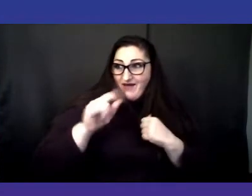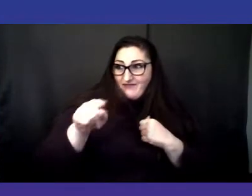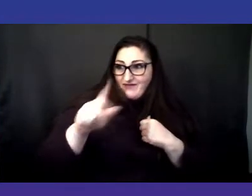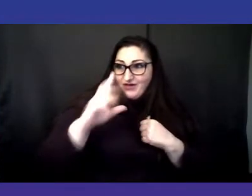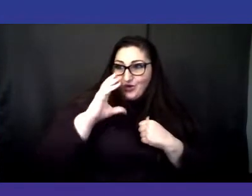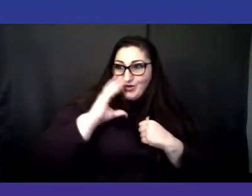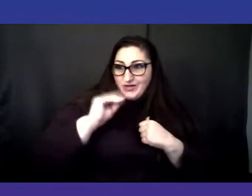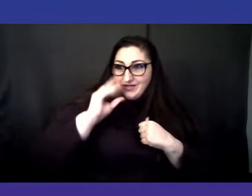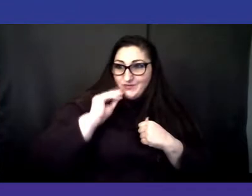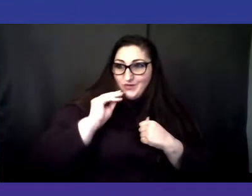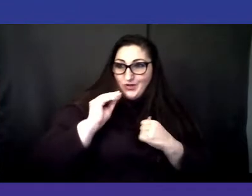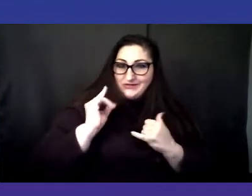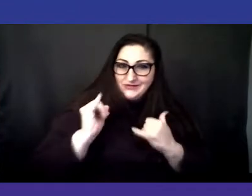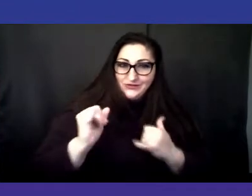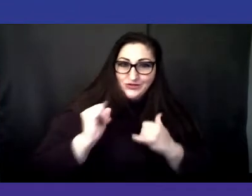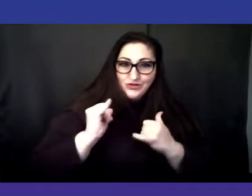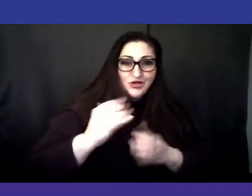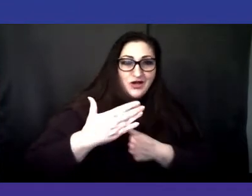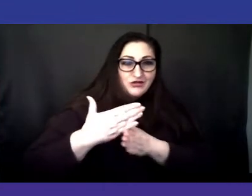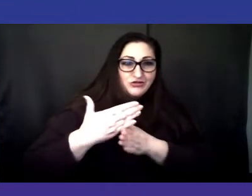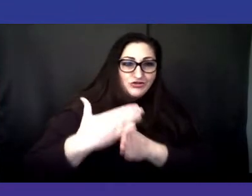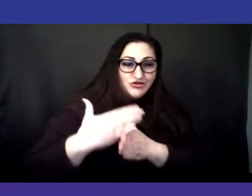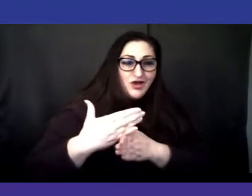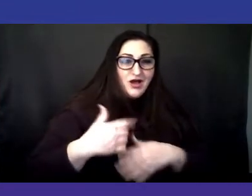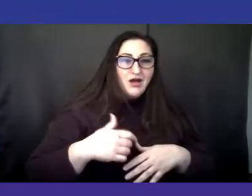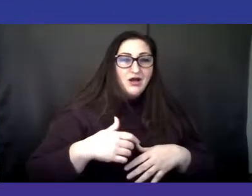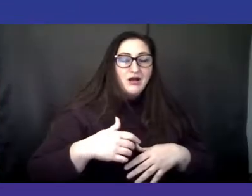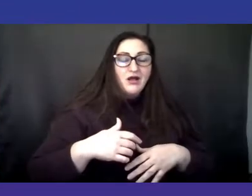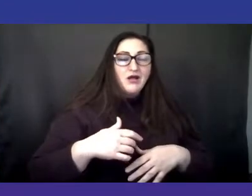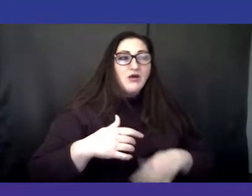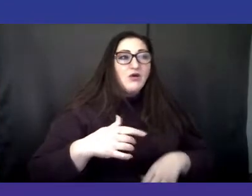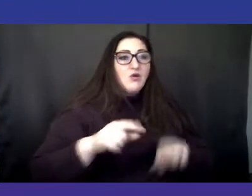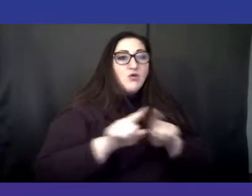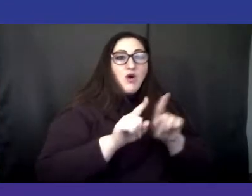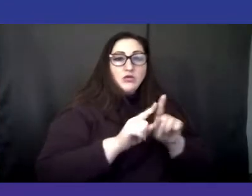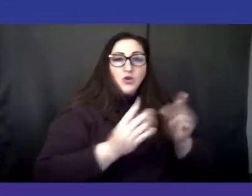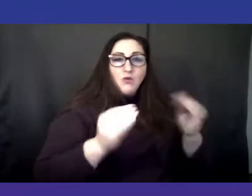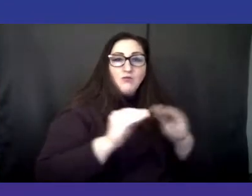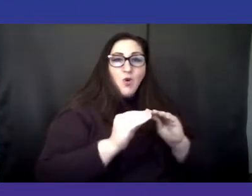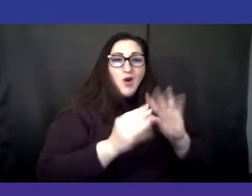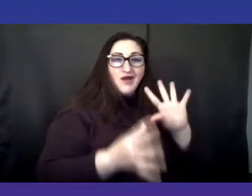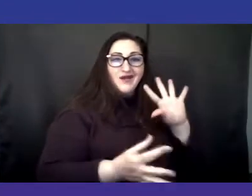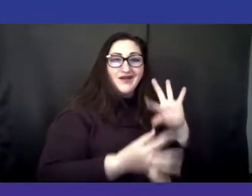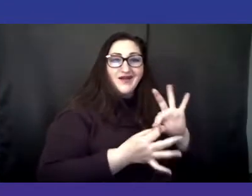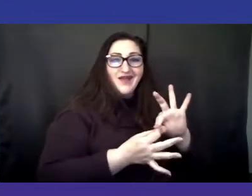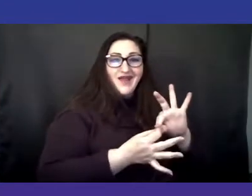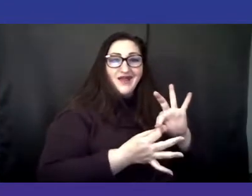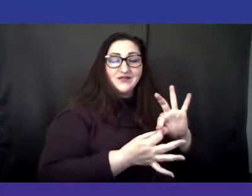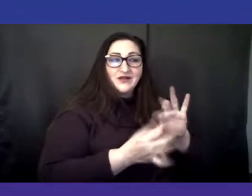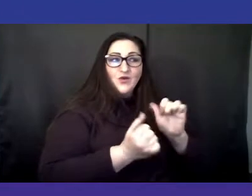We are better connected with our ancestors. We're